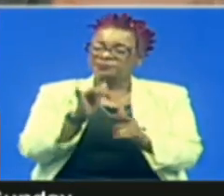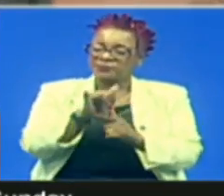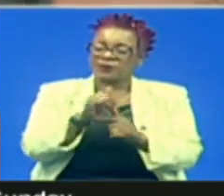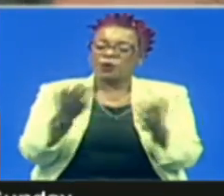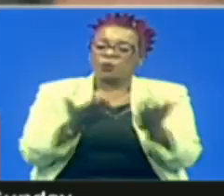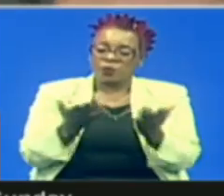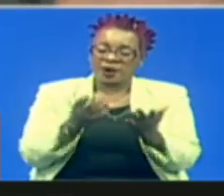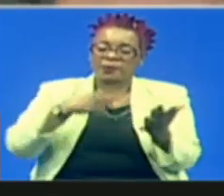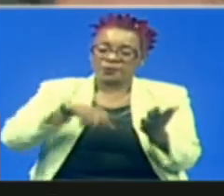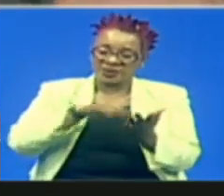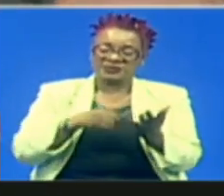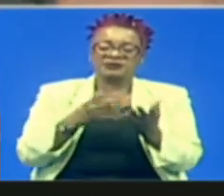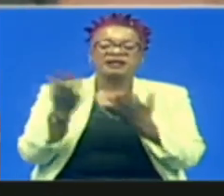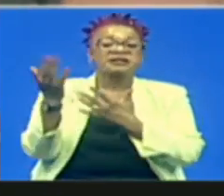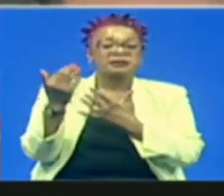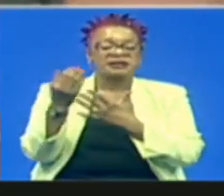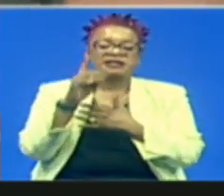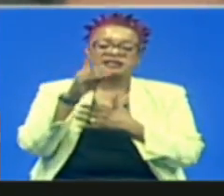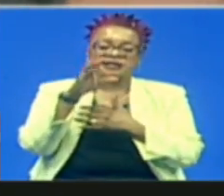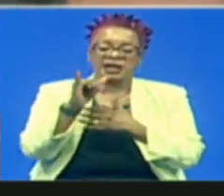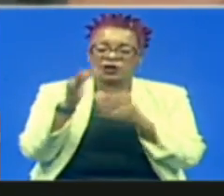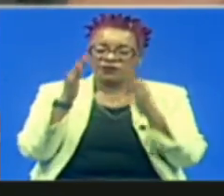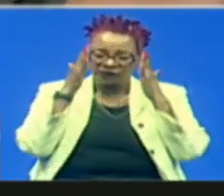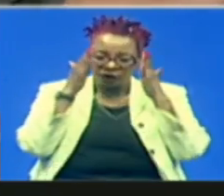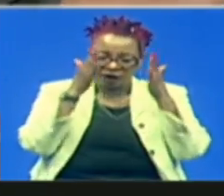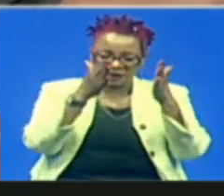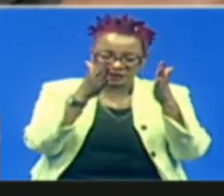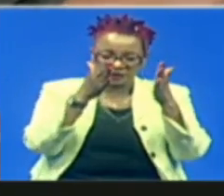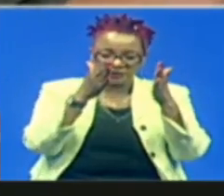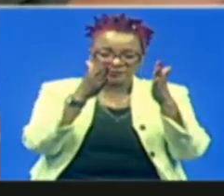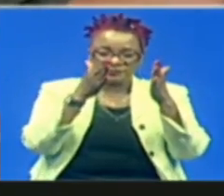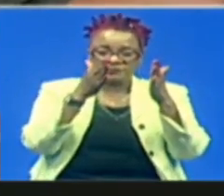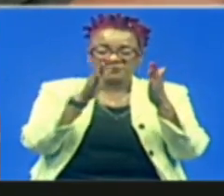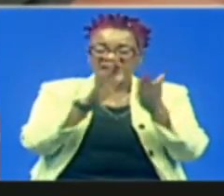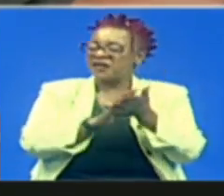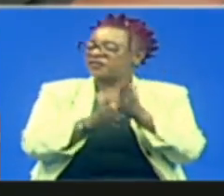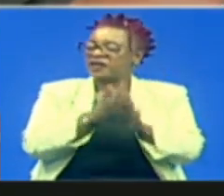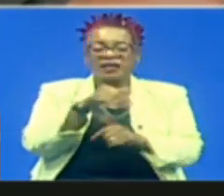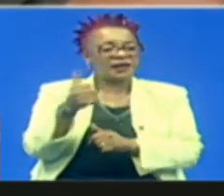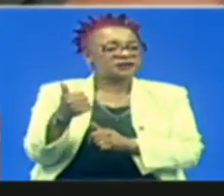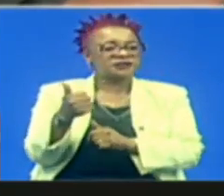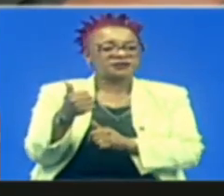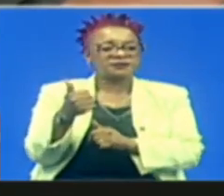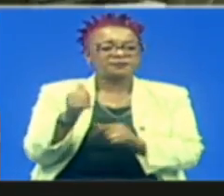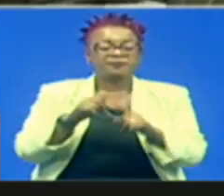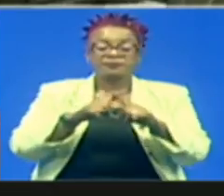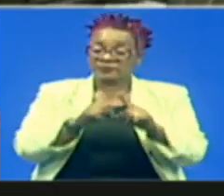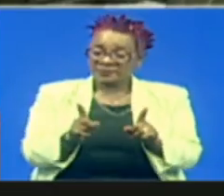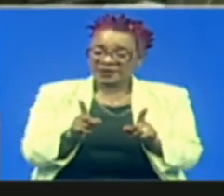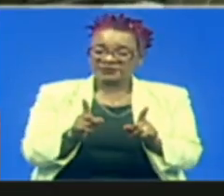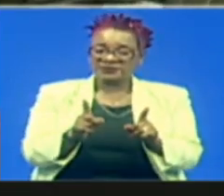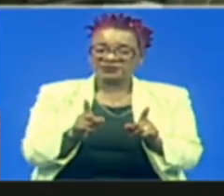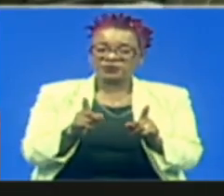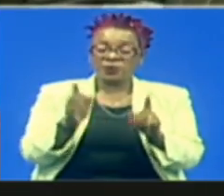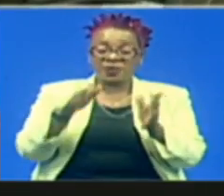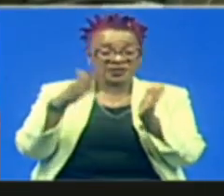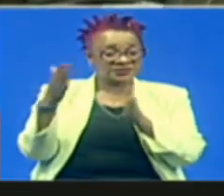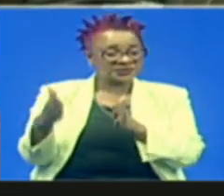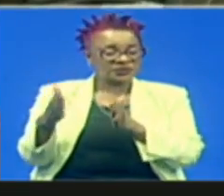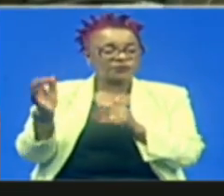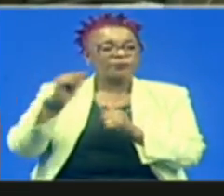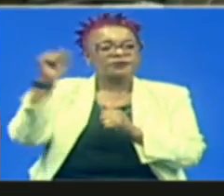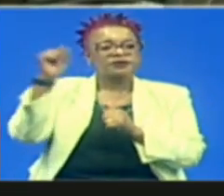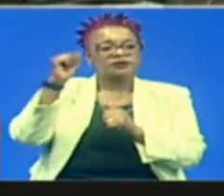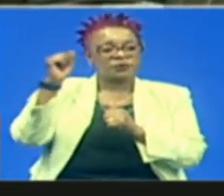we expect DCI to focus his attention on and nothing else. But on the other side of the